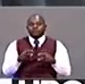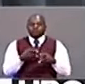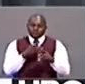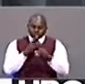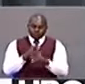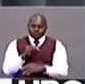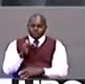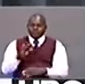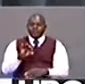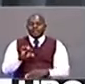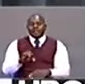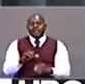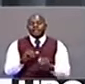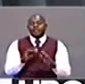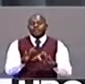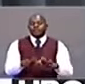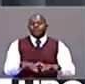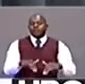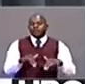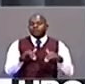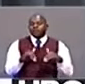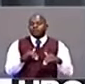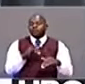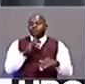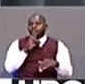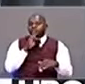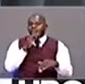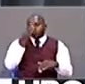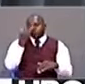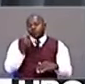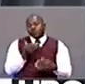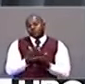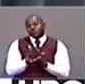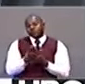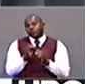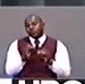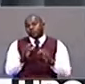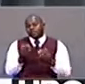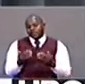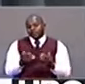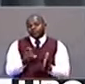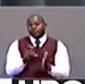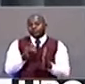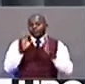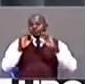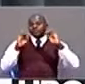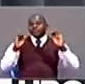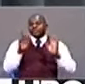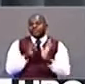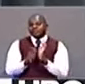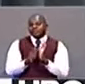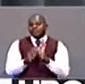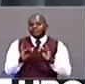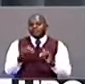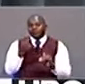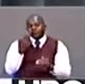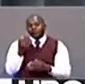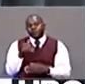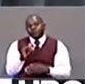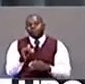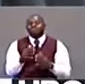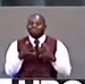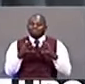the Parliament. I think they had gone quiet because they weren't sure. Now that the President has signed, can we see a more